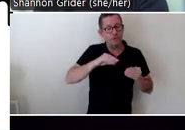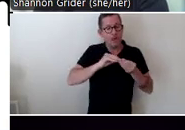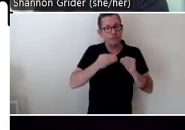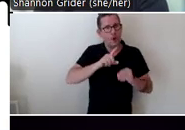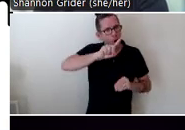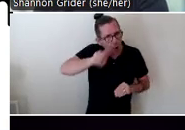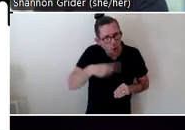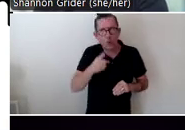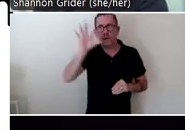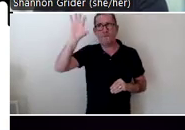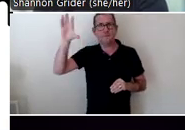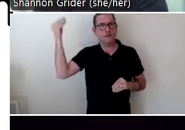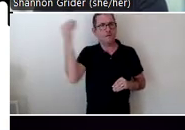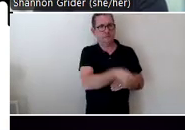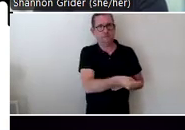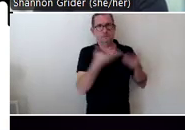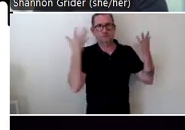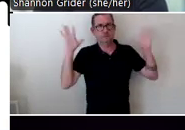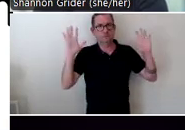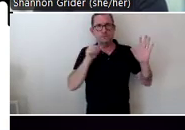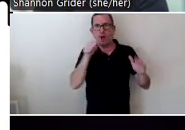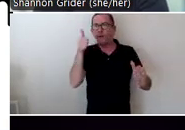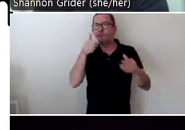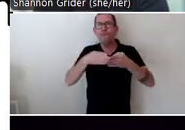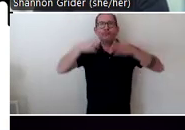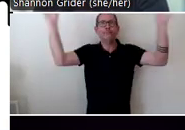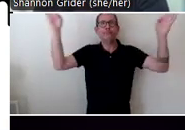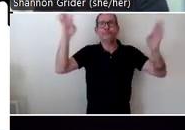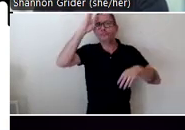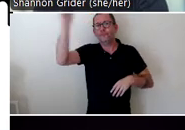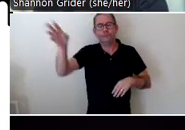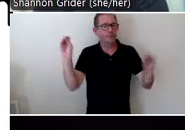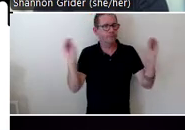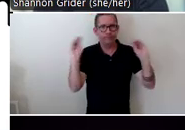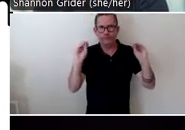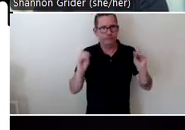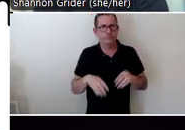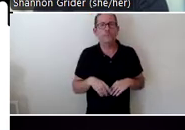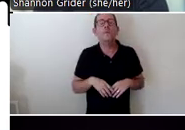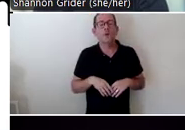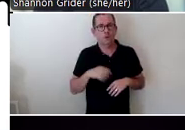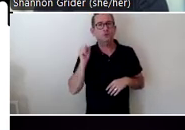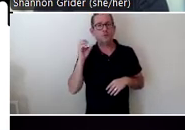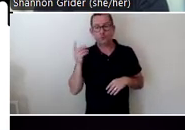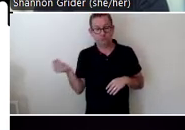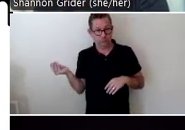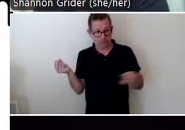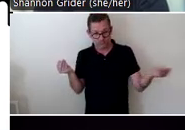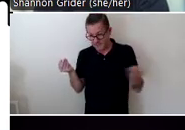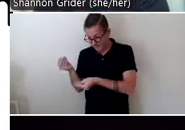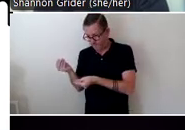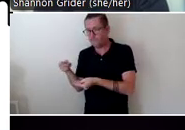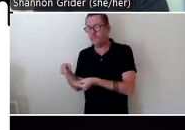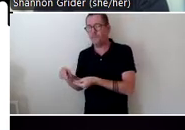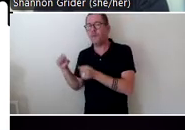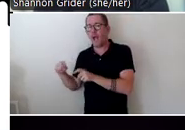number, which is the video phone number for the deaf person. Again, it's provided through the FCC. These are not general numbers. They're